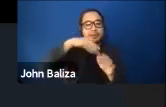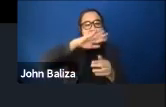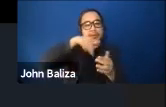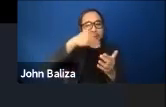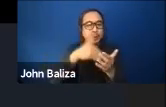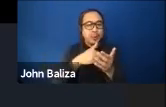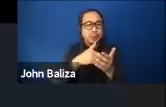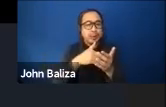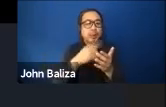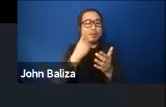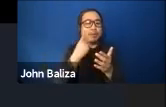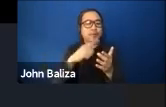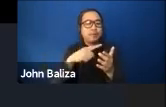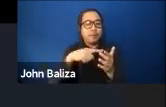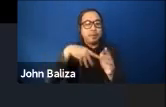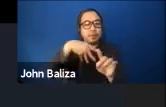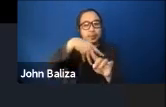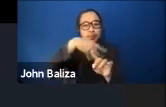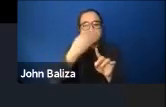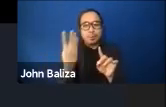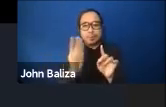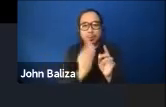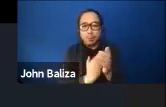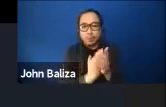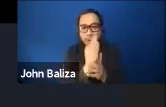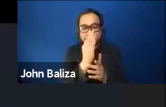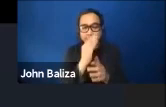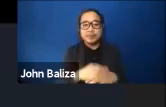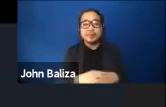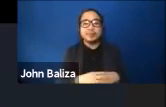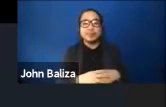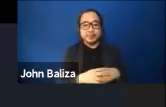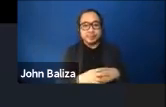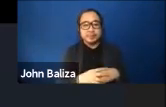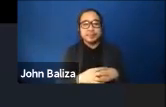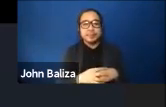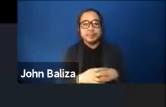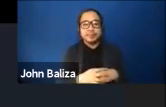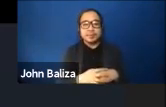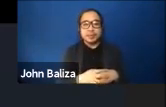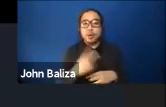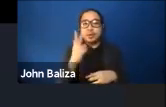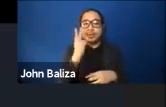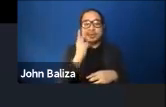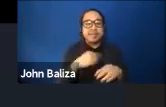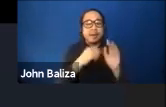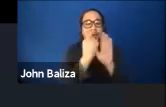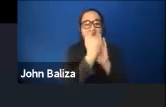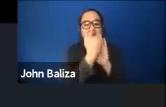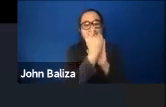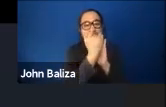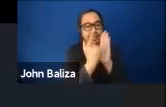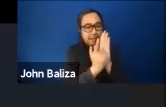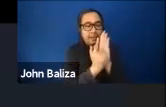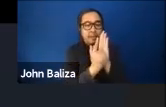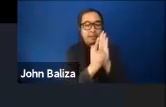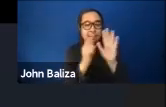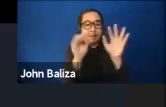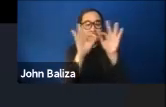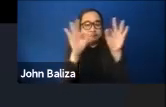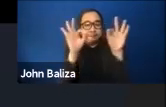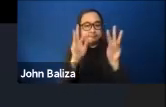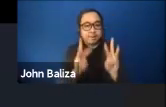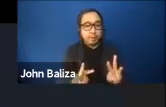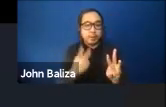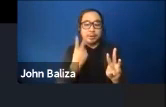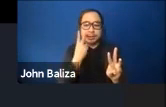link at the end. If we look at the legal framework, we see that in our constitution,